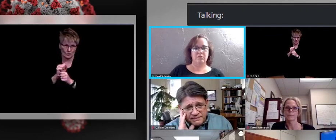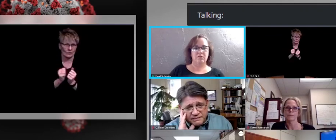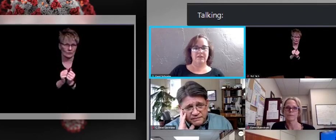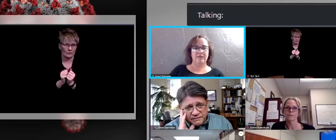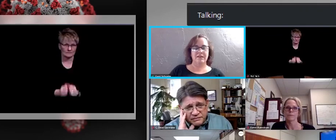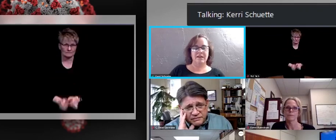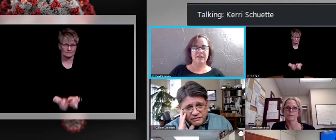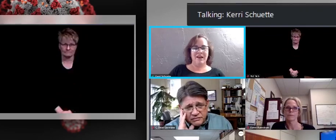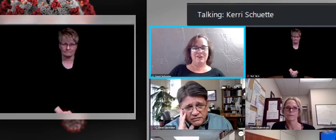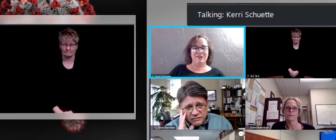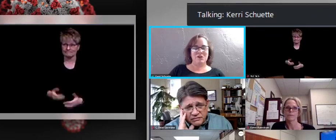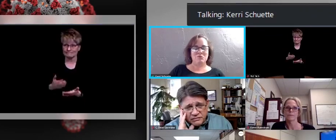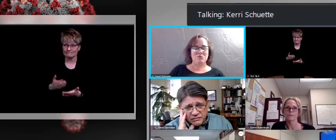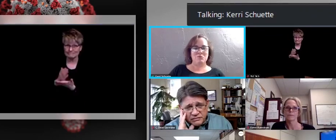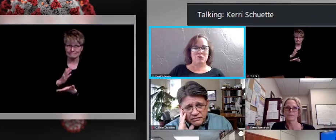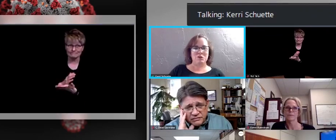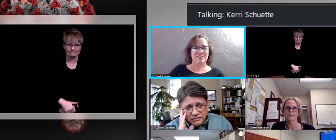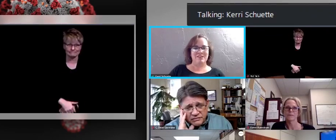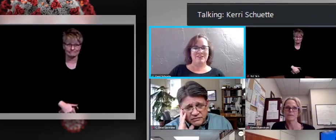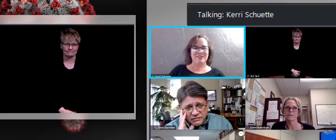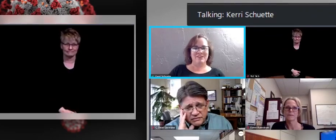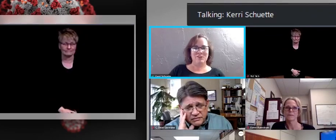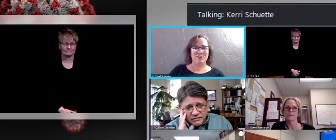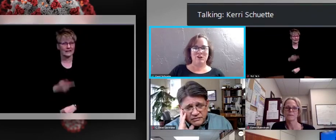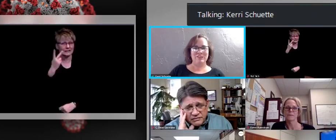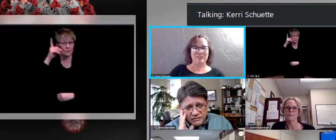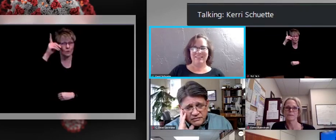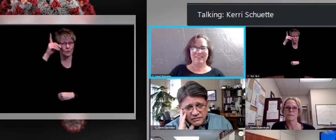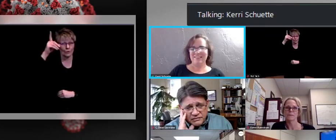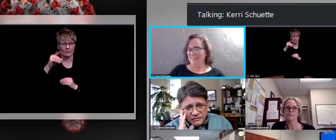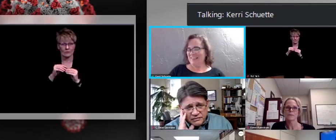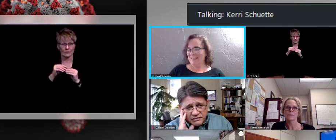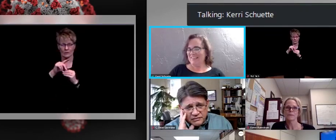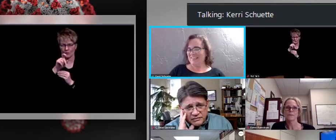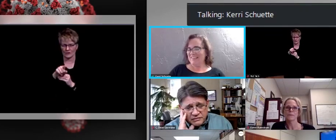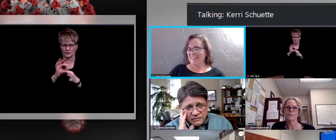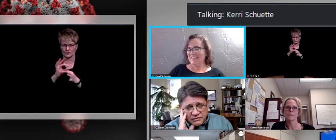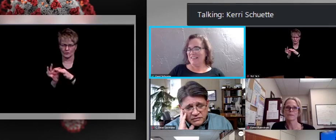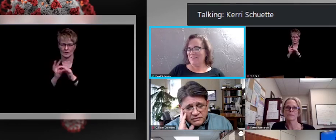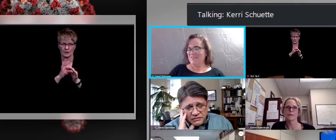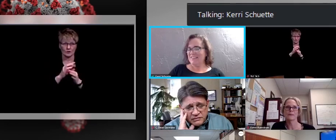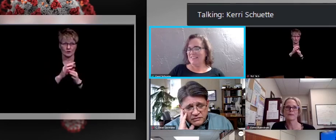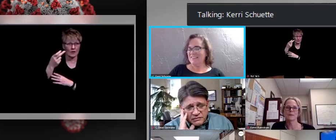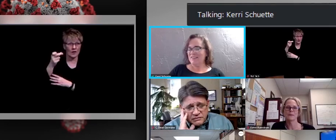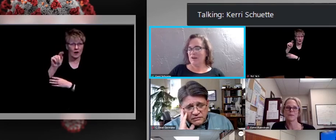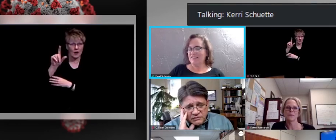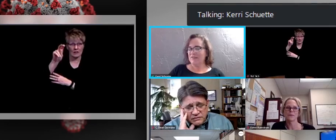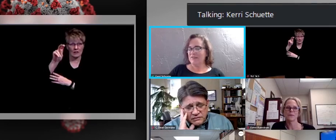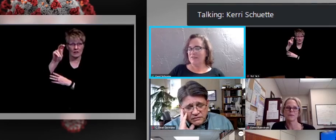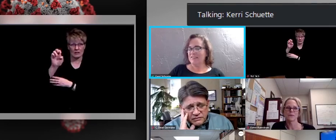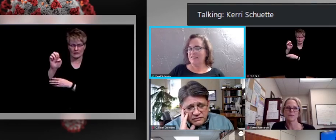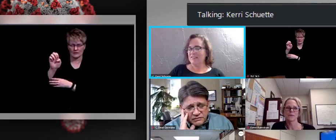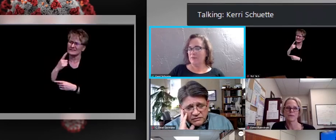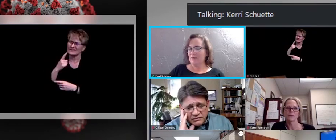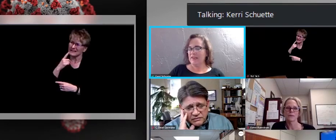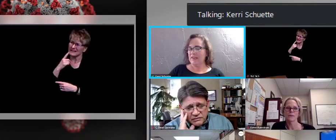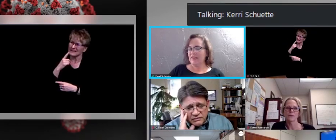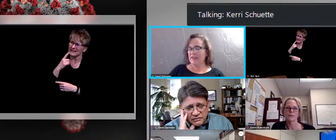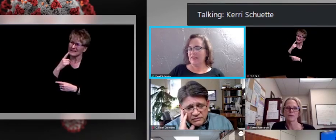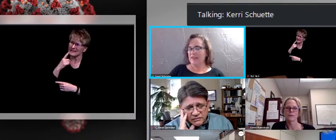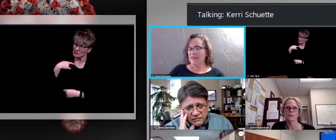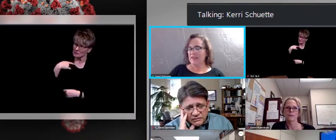All right. And I just got one more question on the hotline that says, if I tested positive but didn't